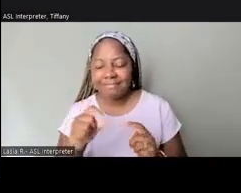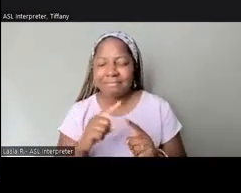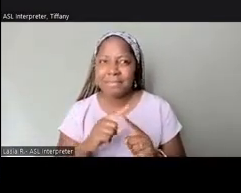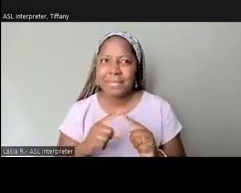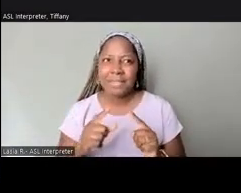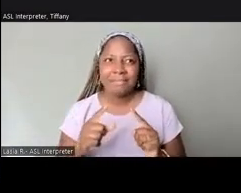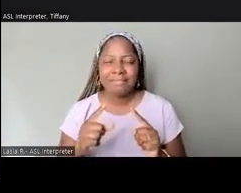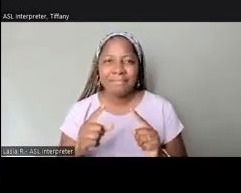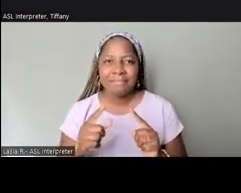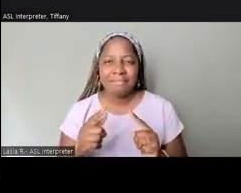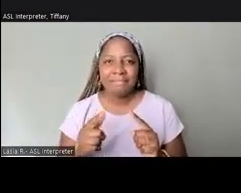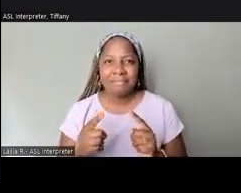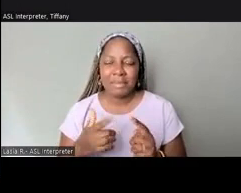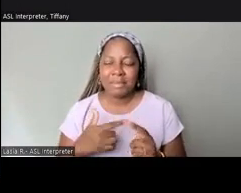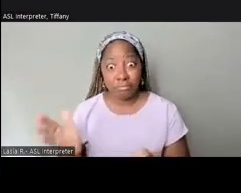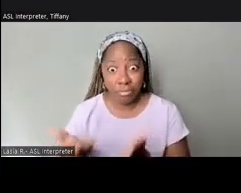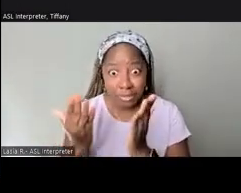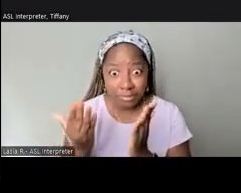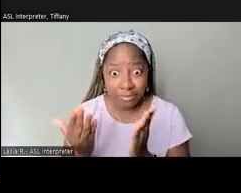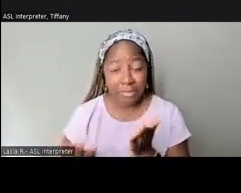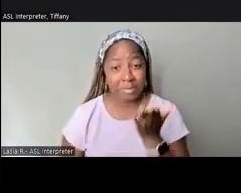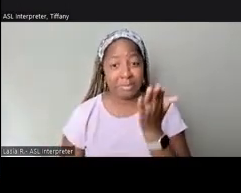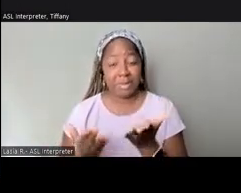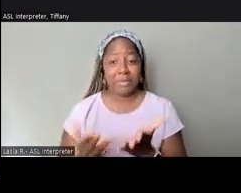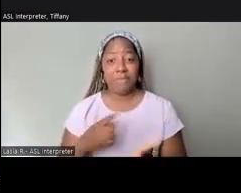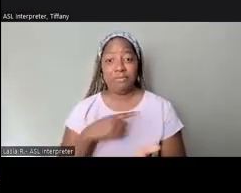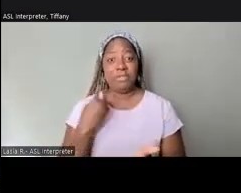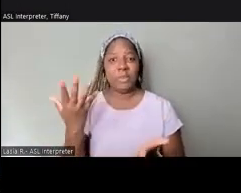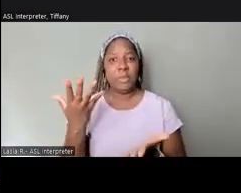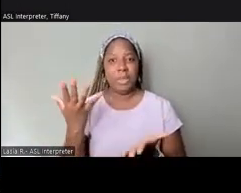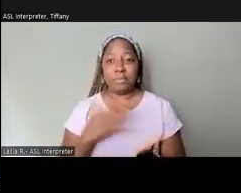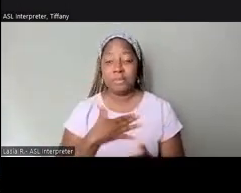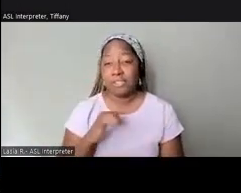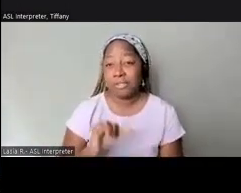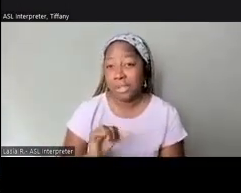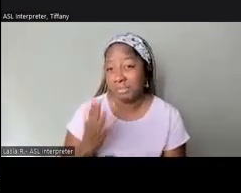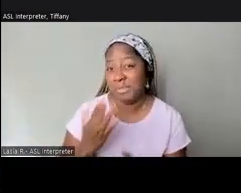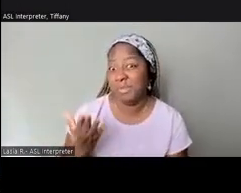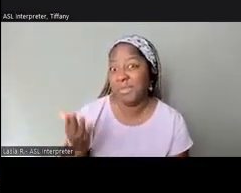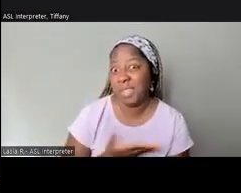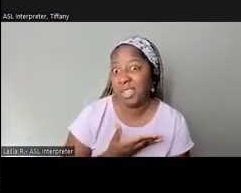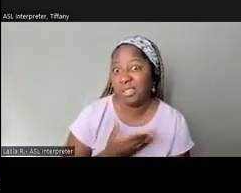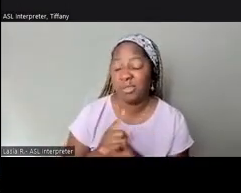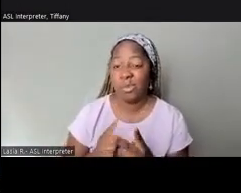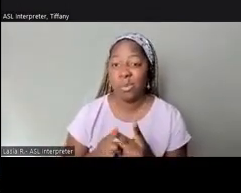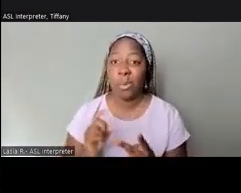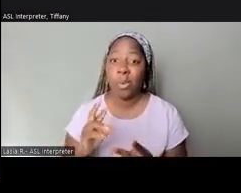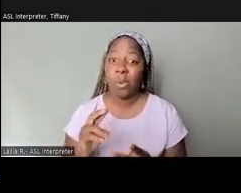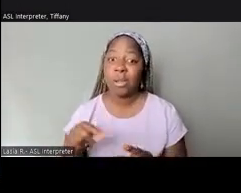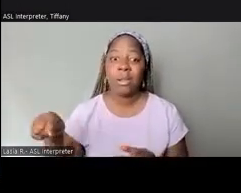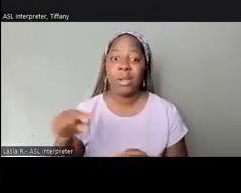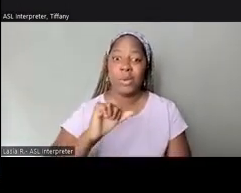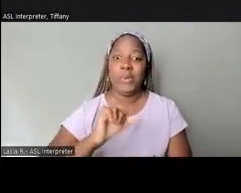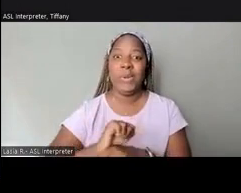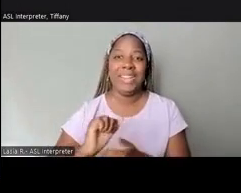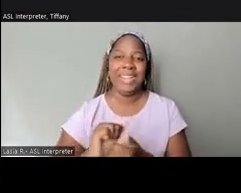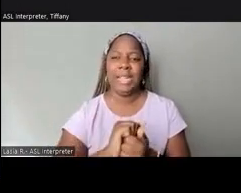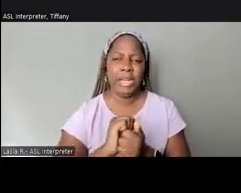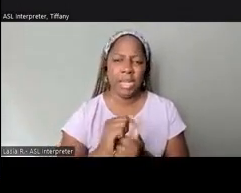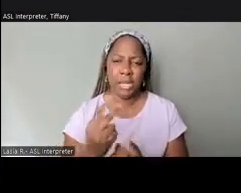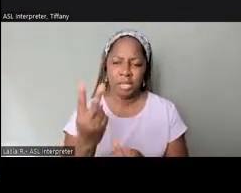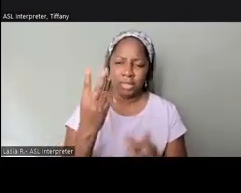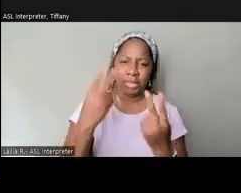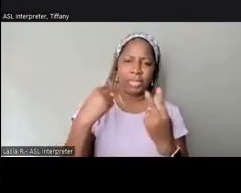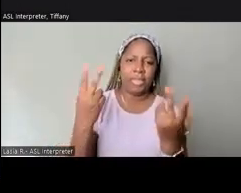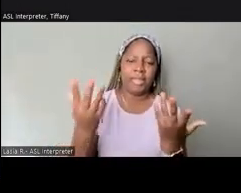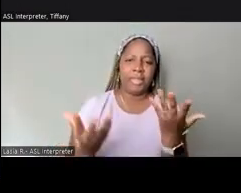uncomfortable conflict, or a risk of my job. And what are the things that anchor me so that